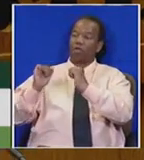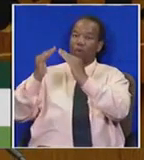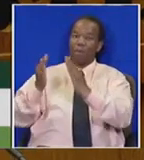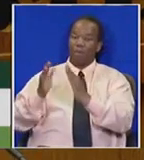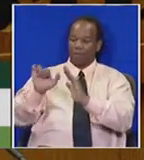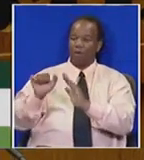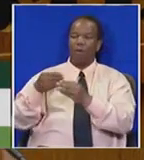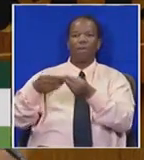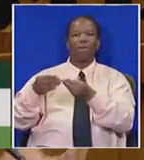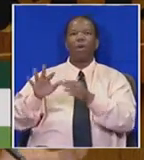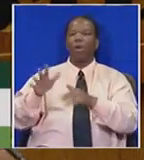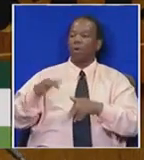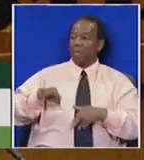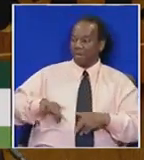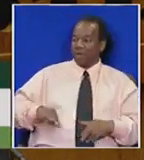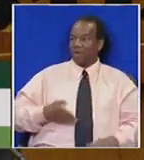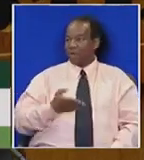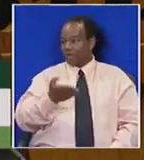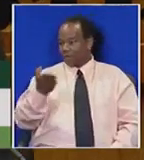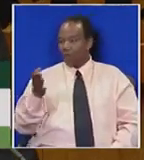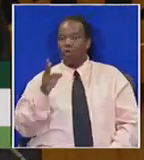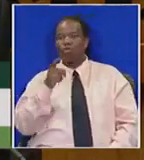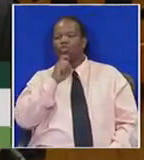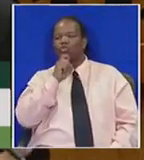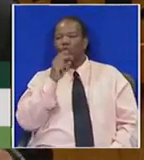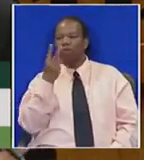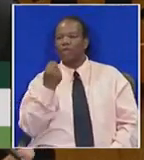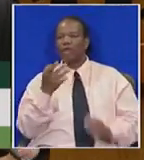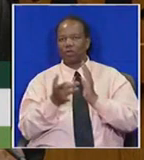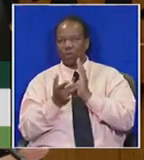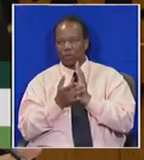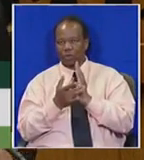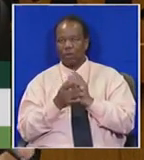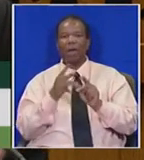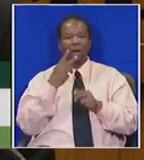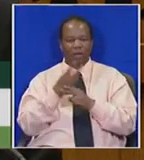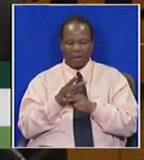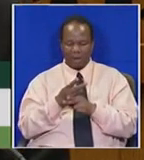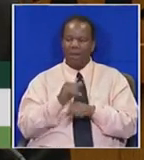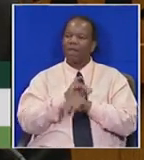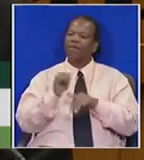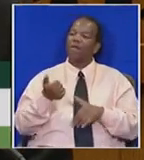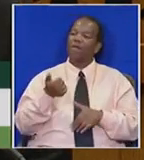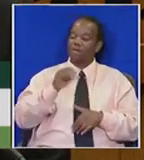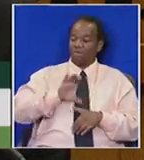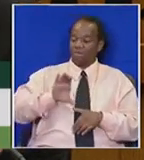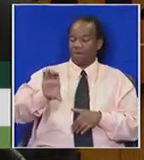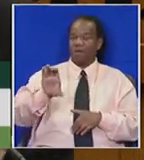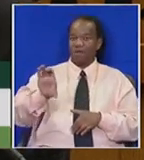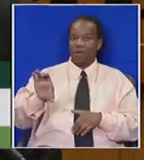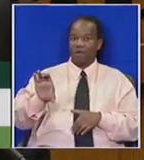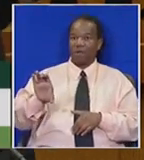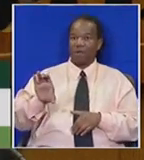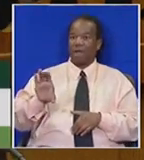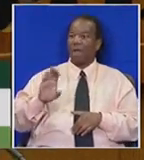economy to benefit from the potential of these new technologies and provide funding for venture capital projects involved